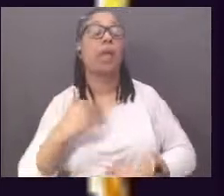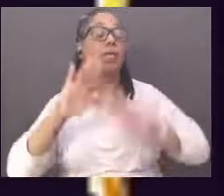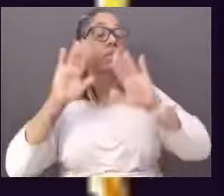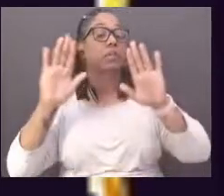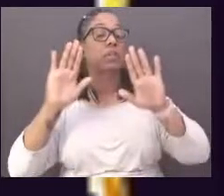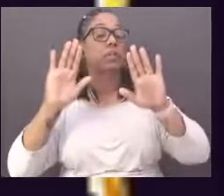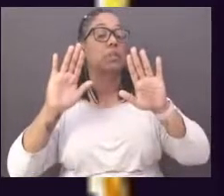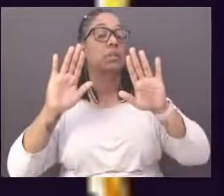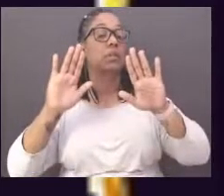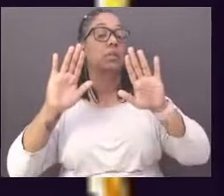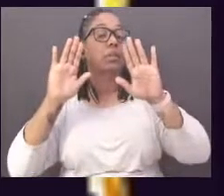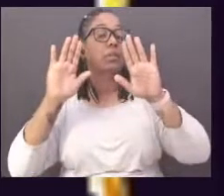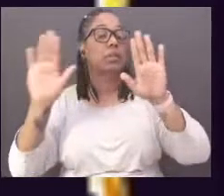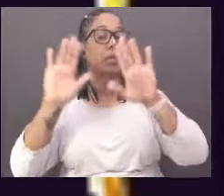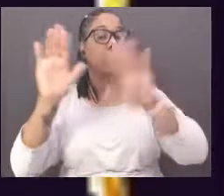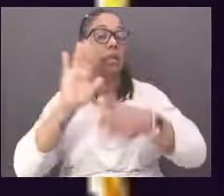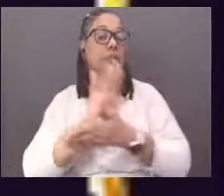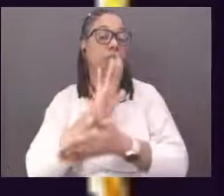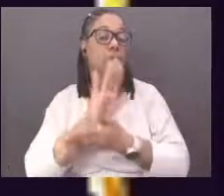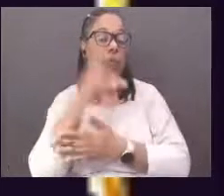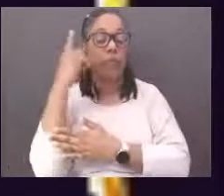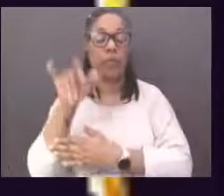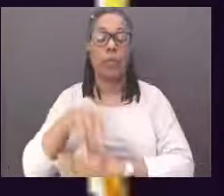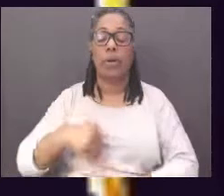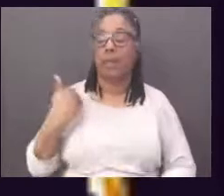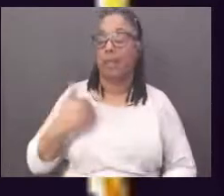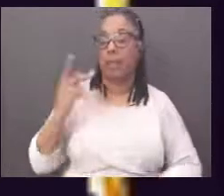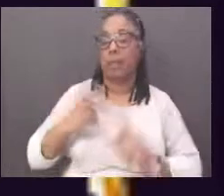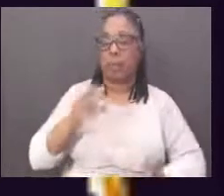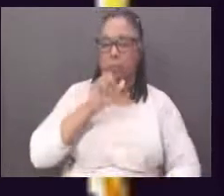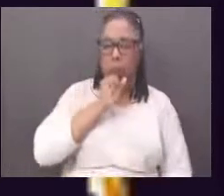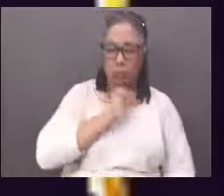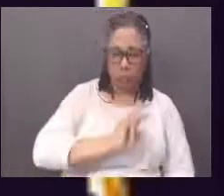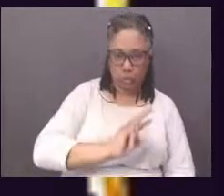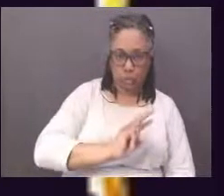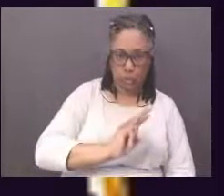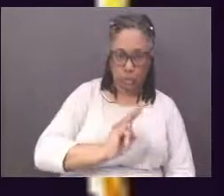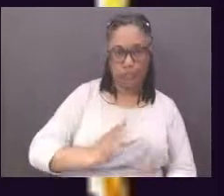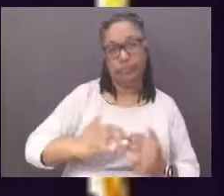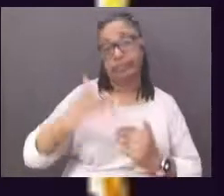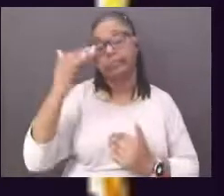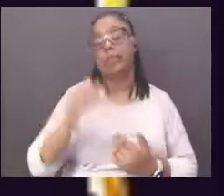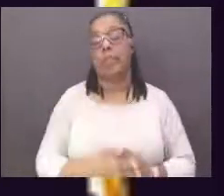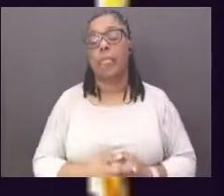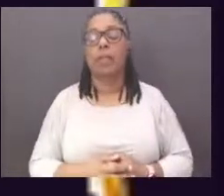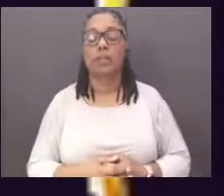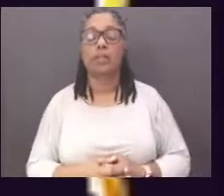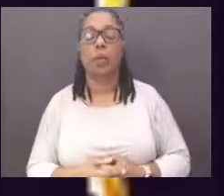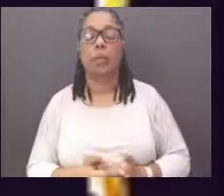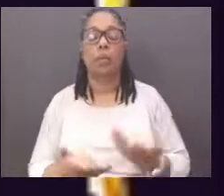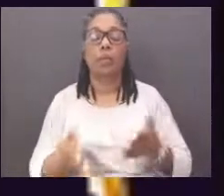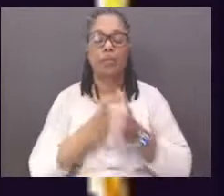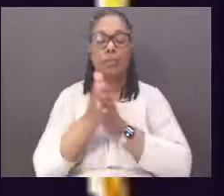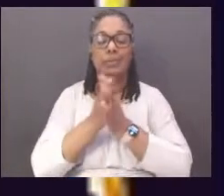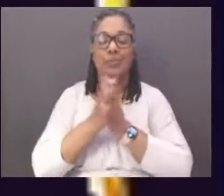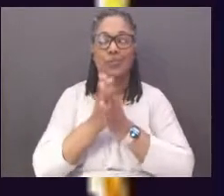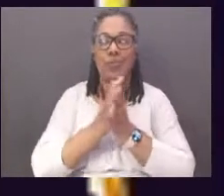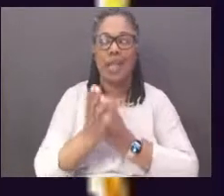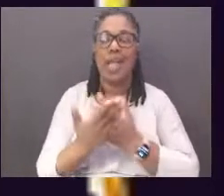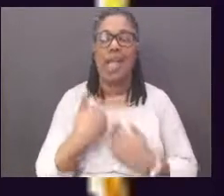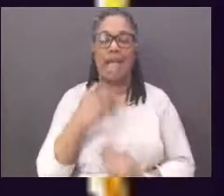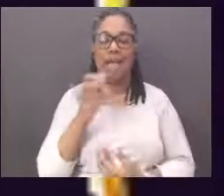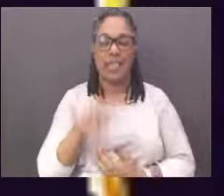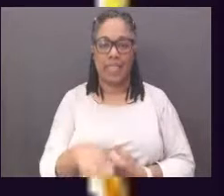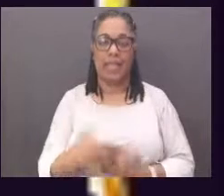two and as old as you want to go. So we're looking to accommodate and to provide Sunday school instruction for the entire family.